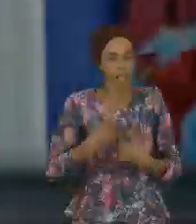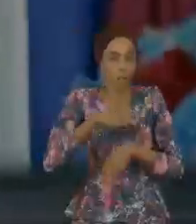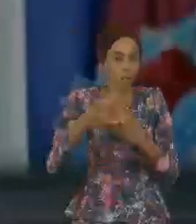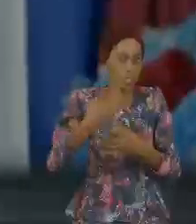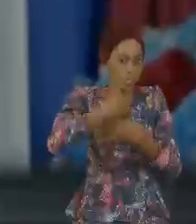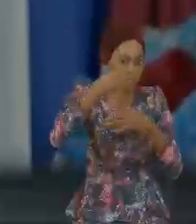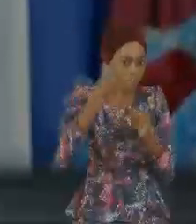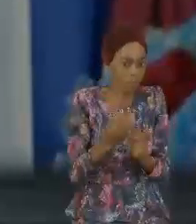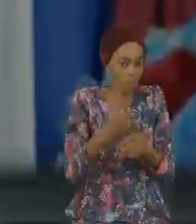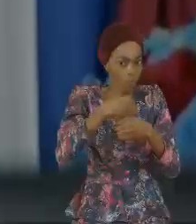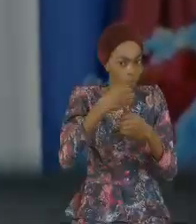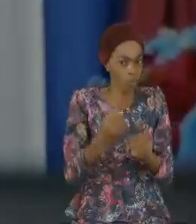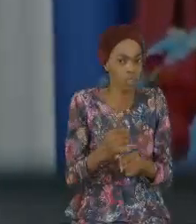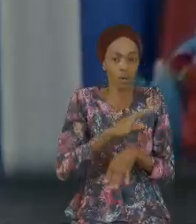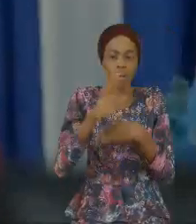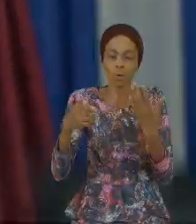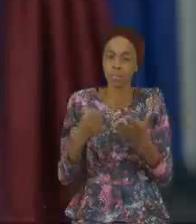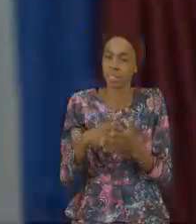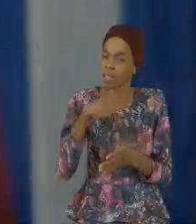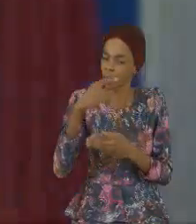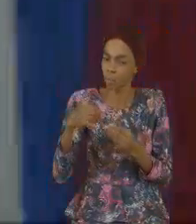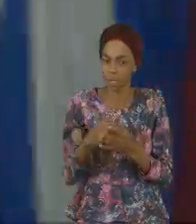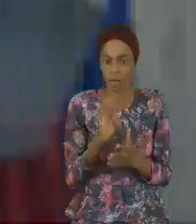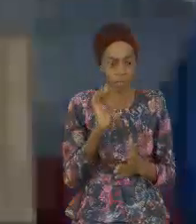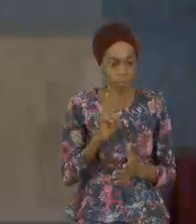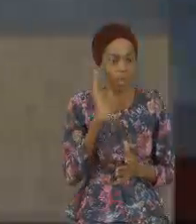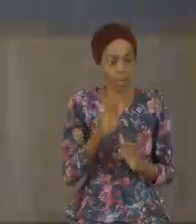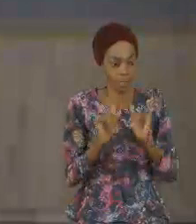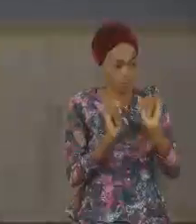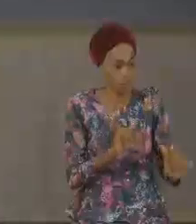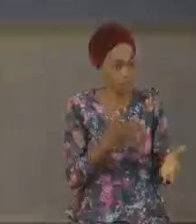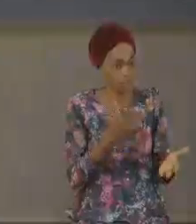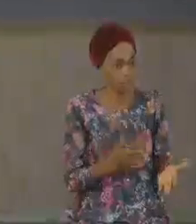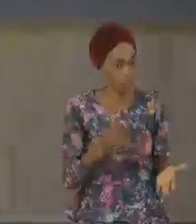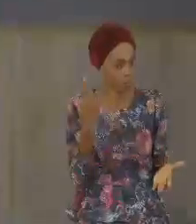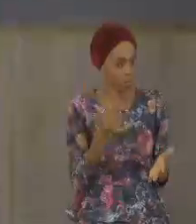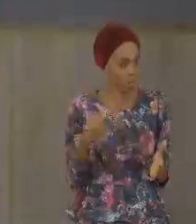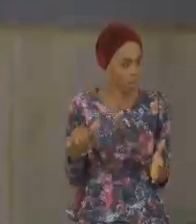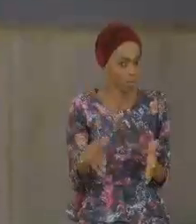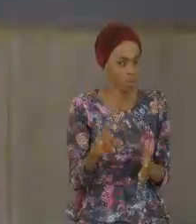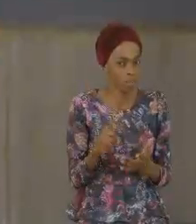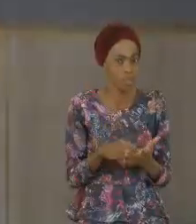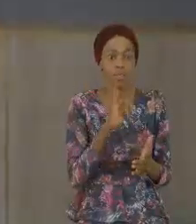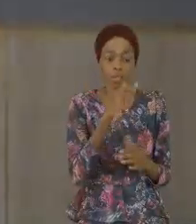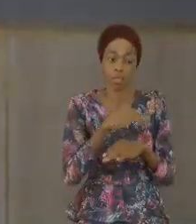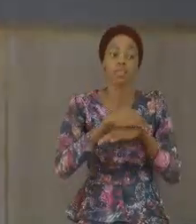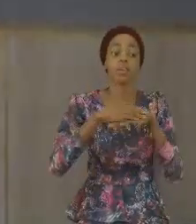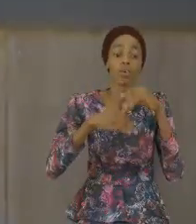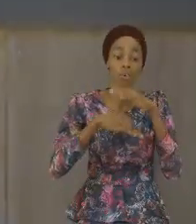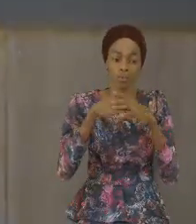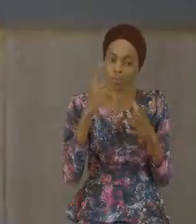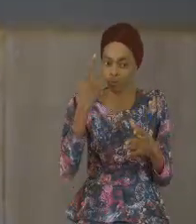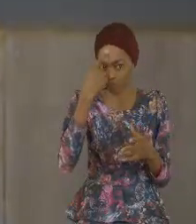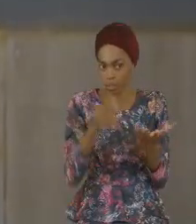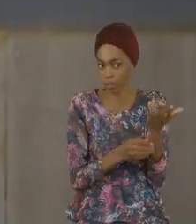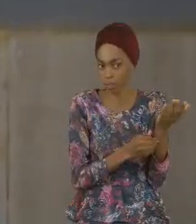think about that. Am I going to remain here? This one is comfortable for the flesh,